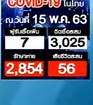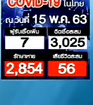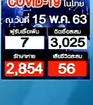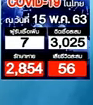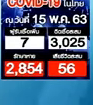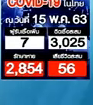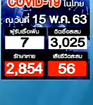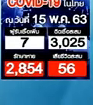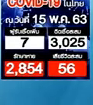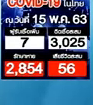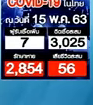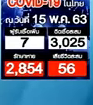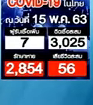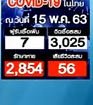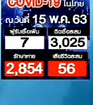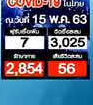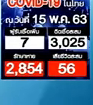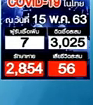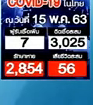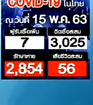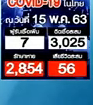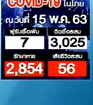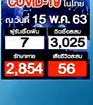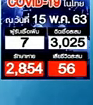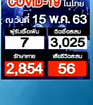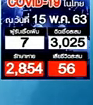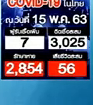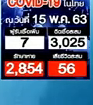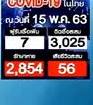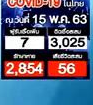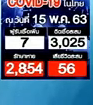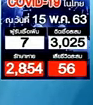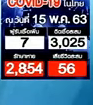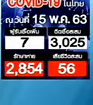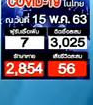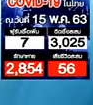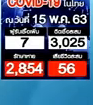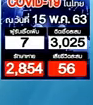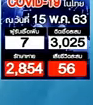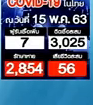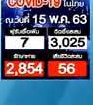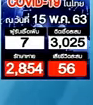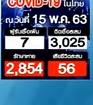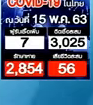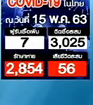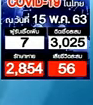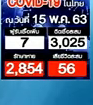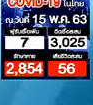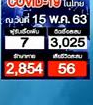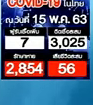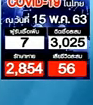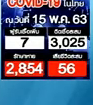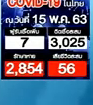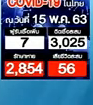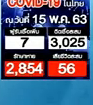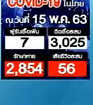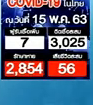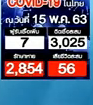QR code and also for consumers to rate the safety and compliance of establishments like